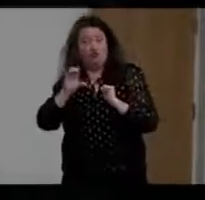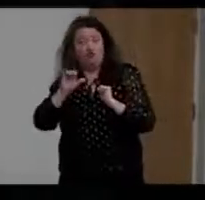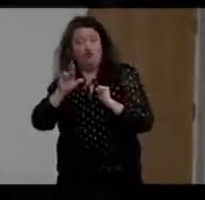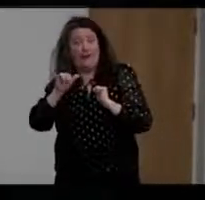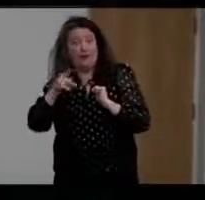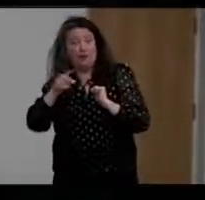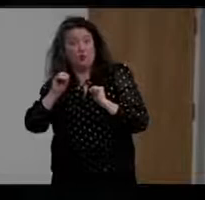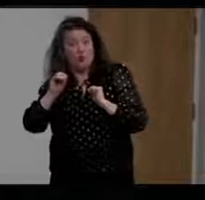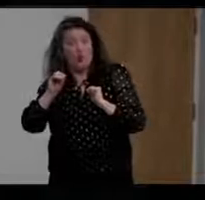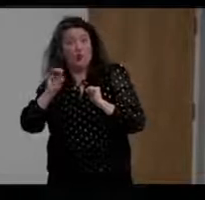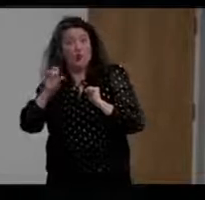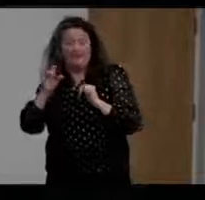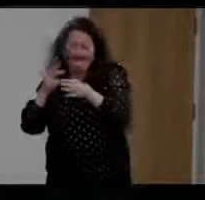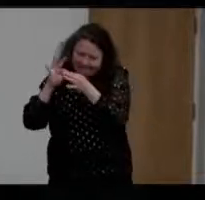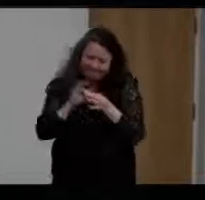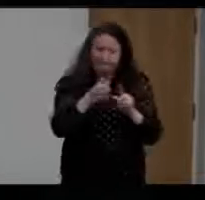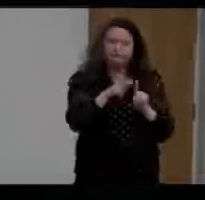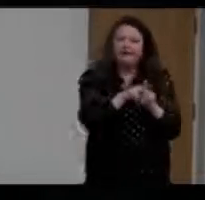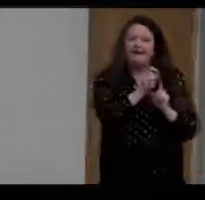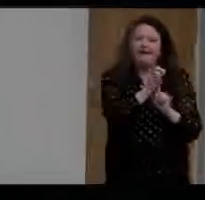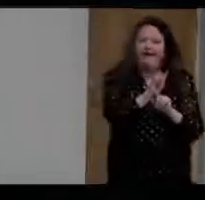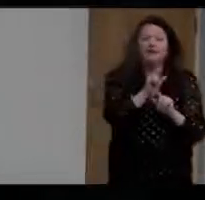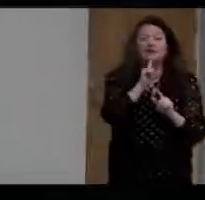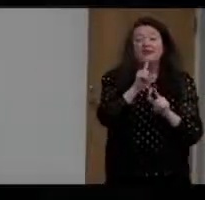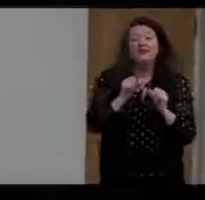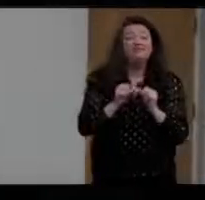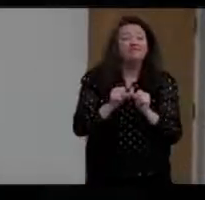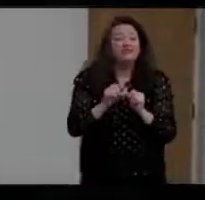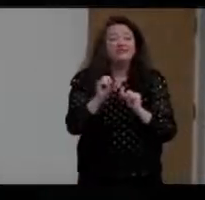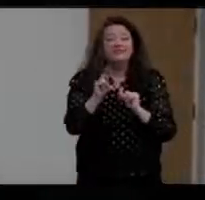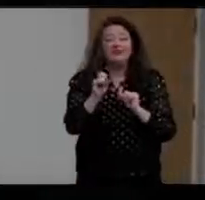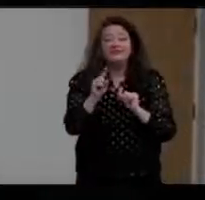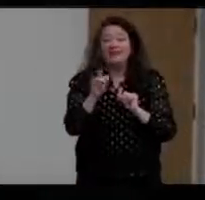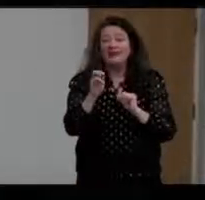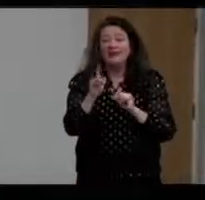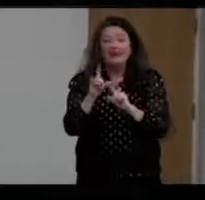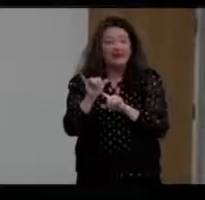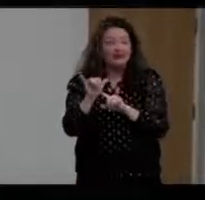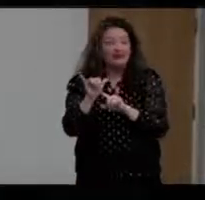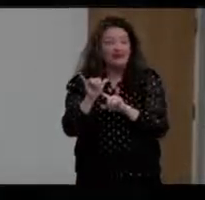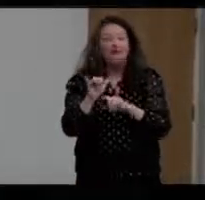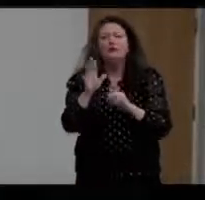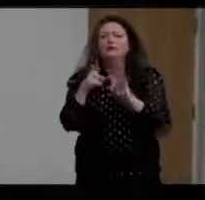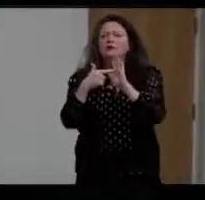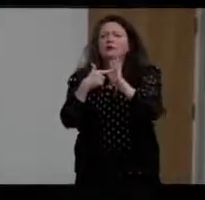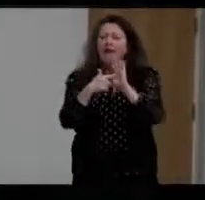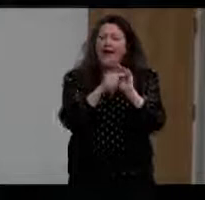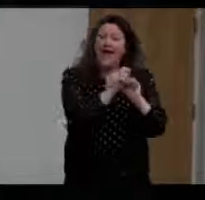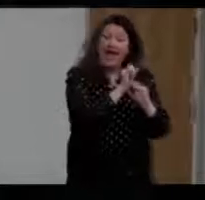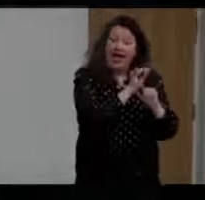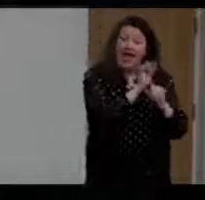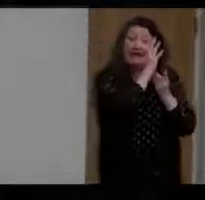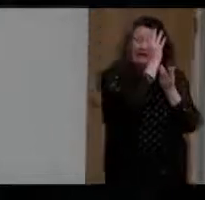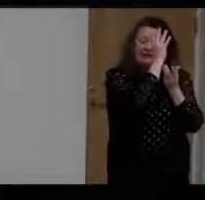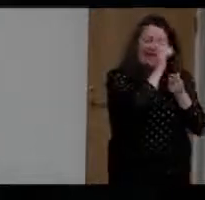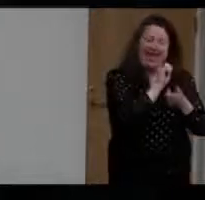you for it, on the environmental sustainability angle. The larger that the AI data set grows, or data sets grow, I should say, the